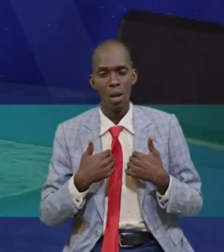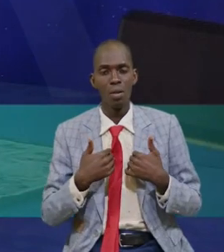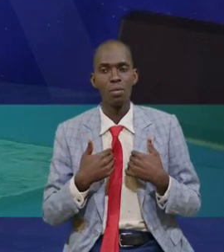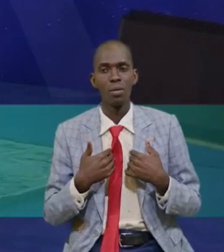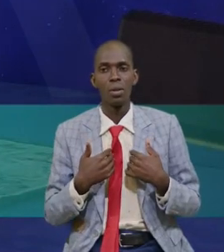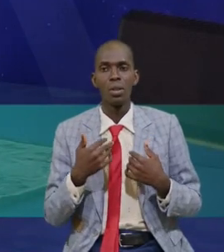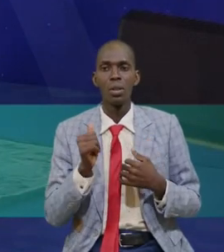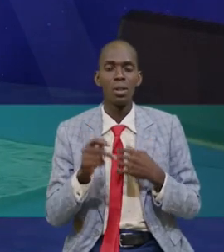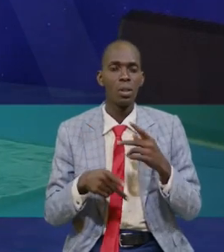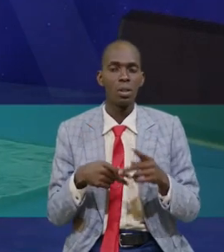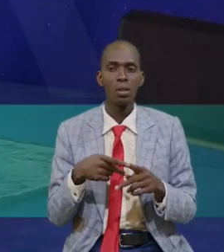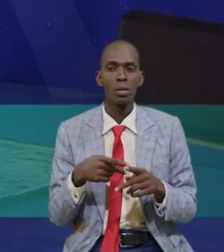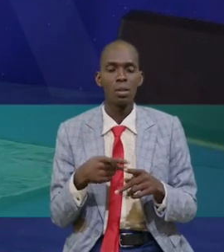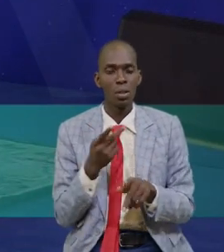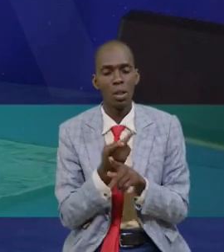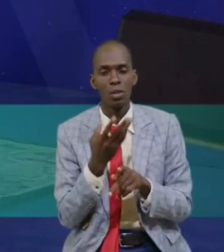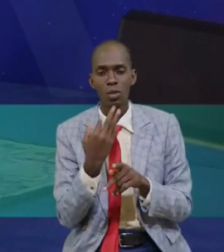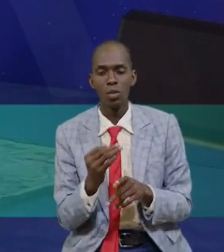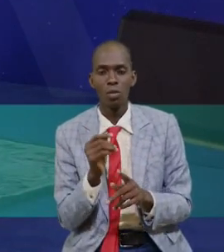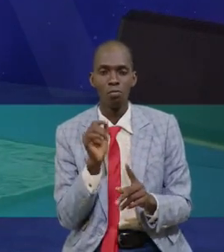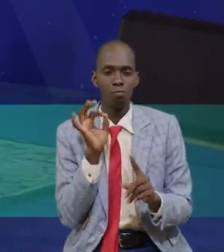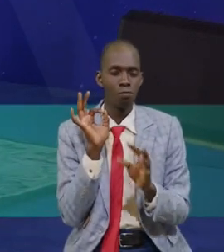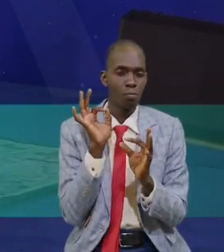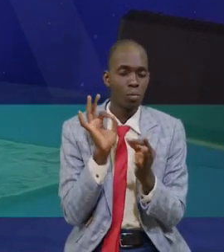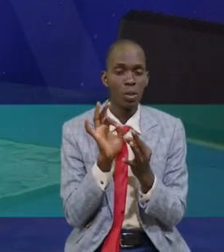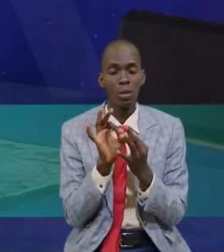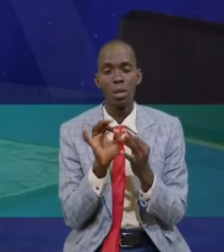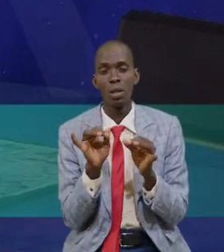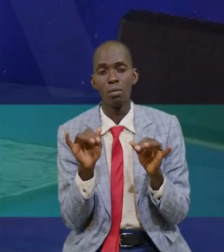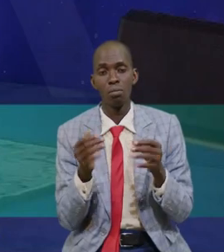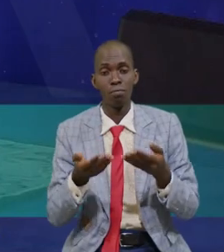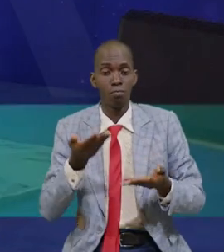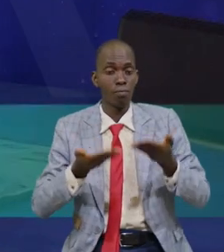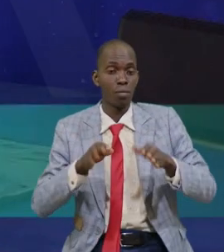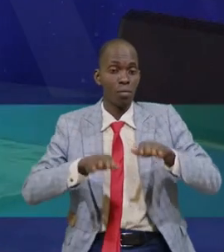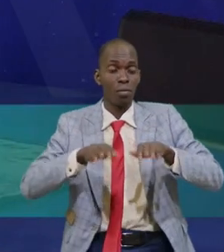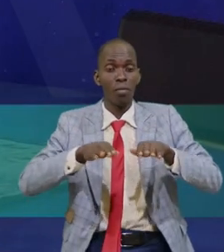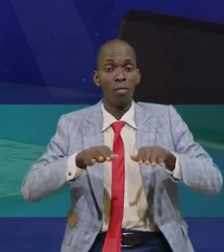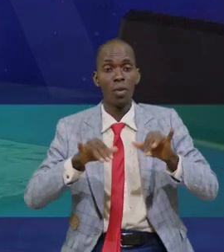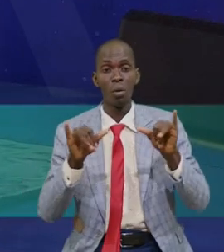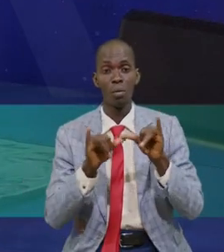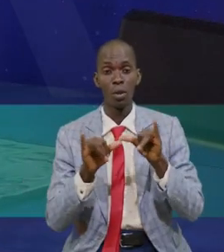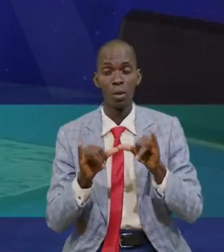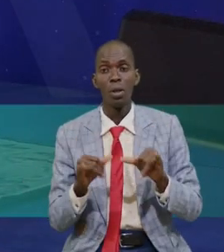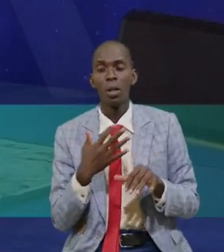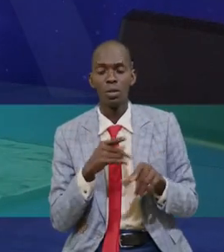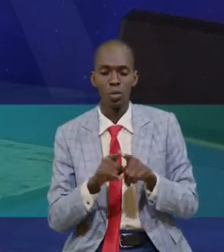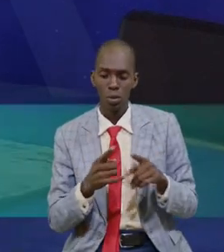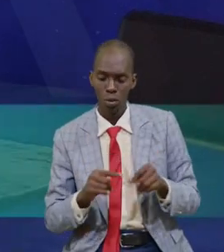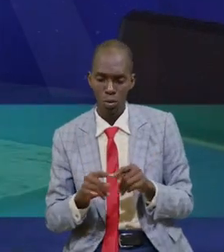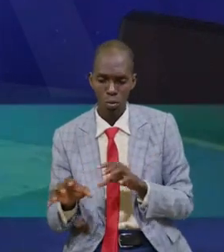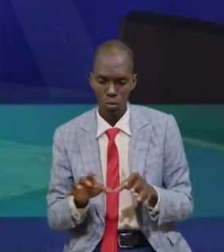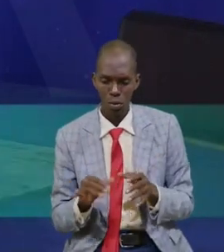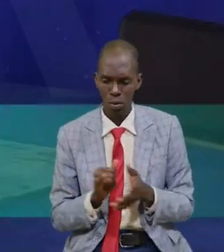of many kilos or pounds, and as you are packing, you try to lift that, and it's